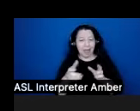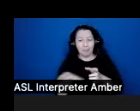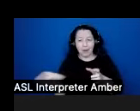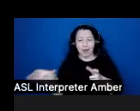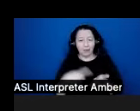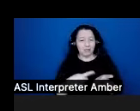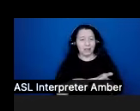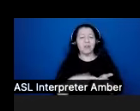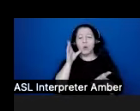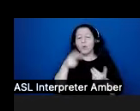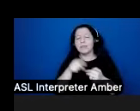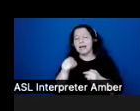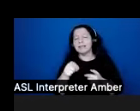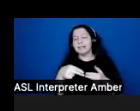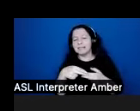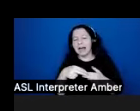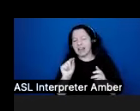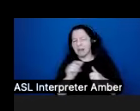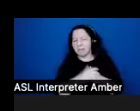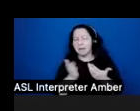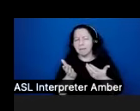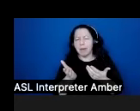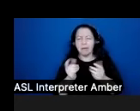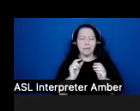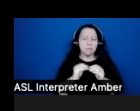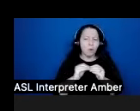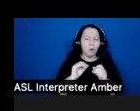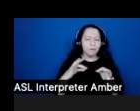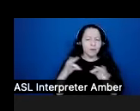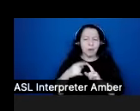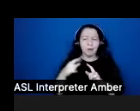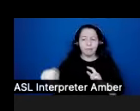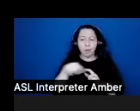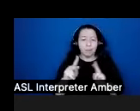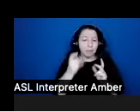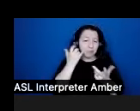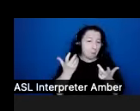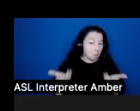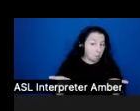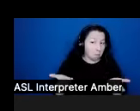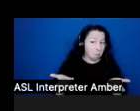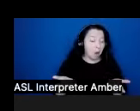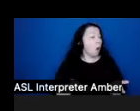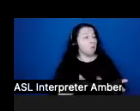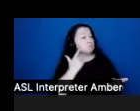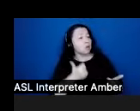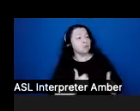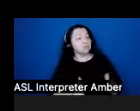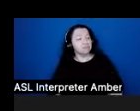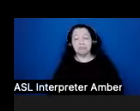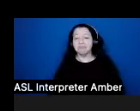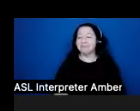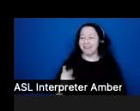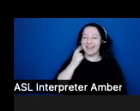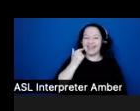slide a little bit, and then maybe we can get a little bit of feedback from people if they want to share. What do you think? That sounds good.